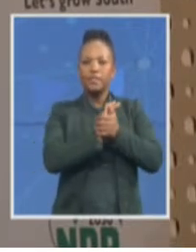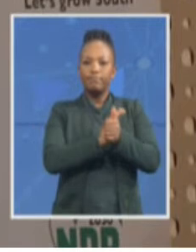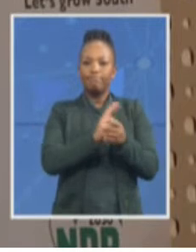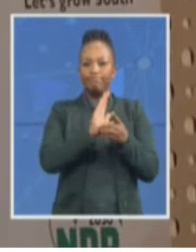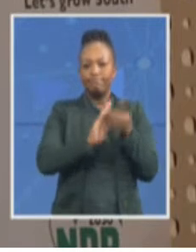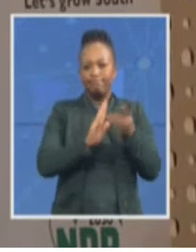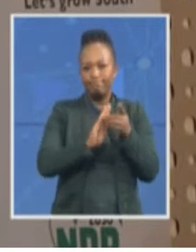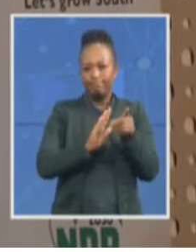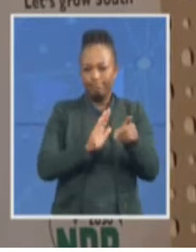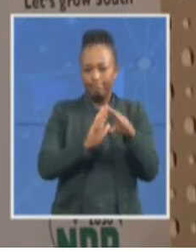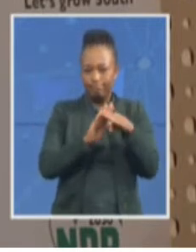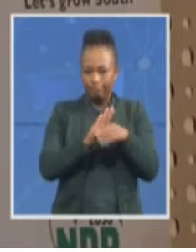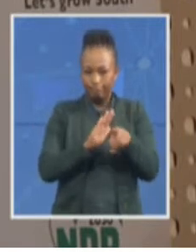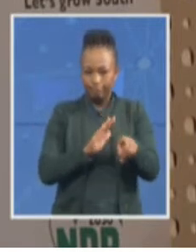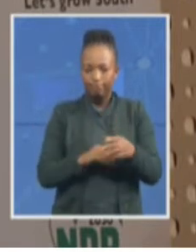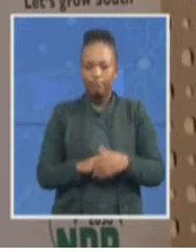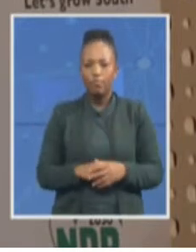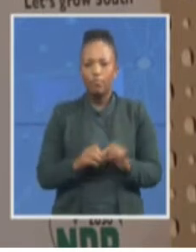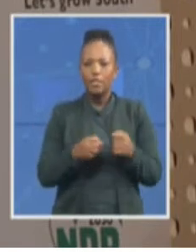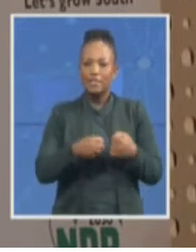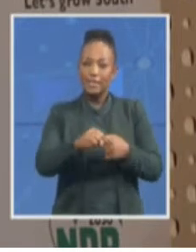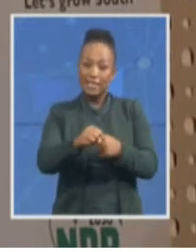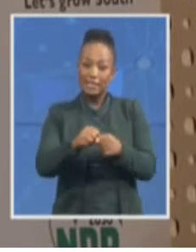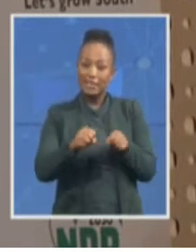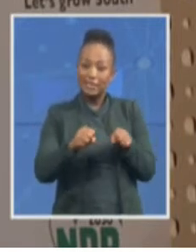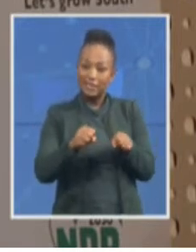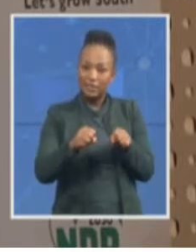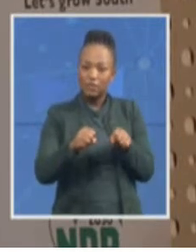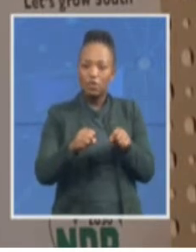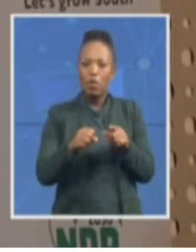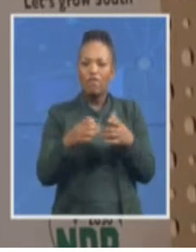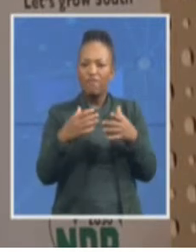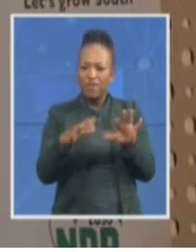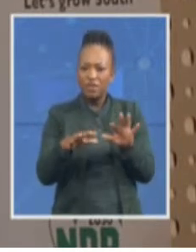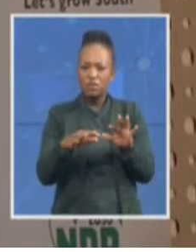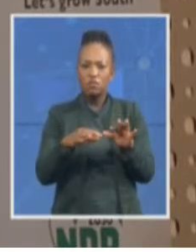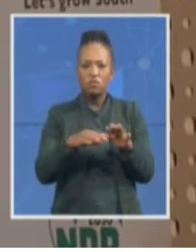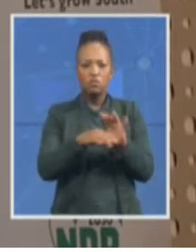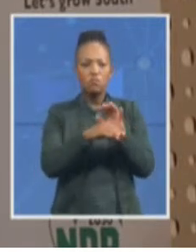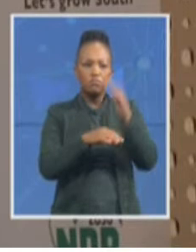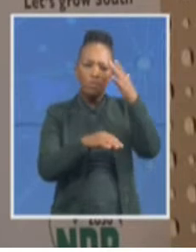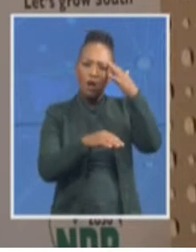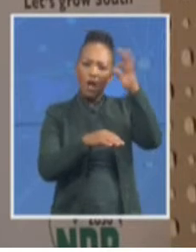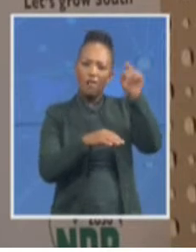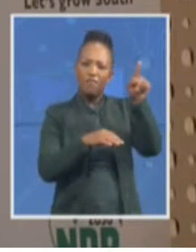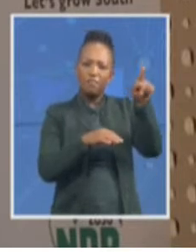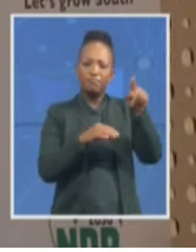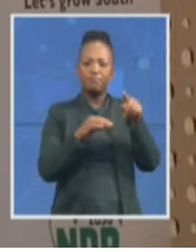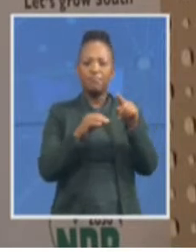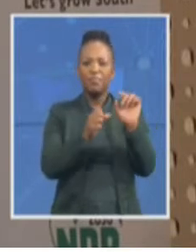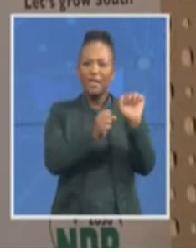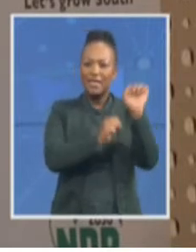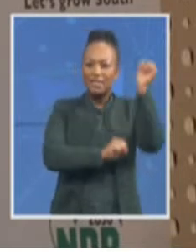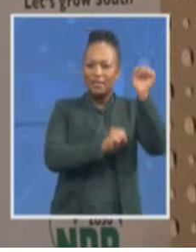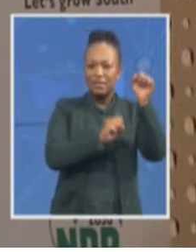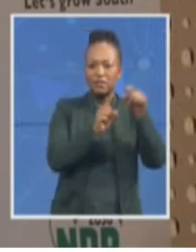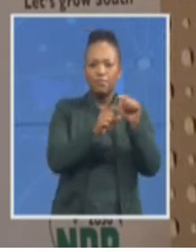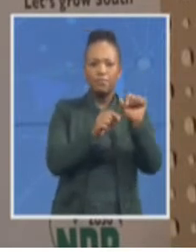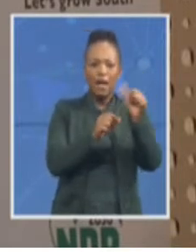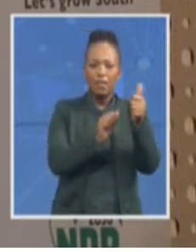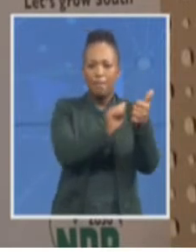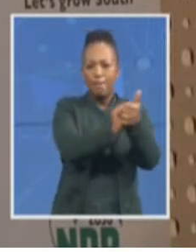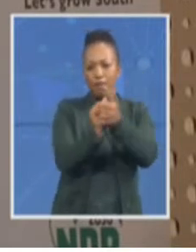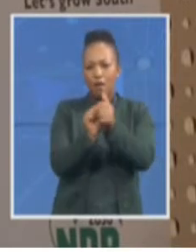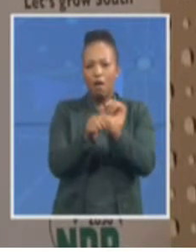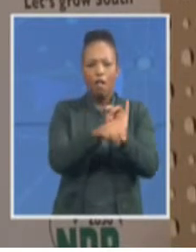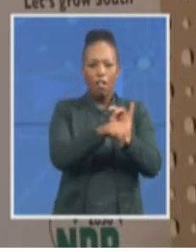product of a broader consultation between government, industry, and other social partners. The mining industry remains